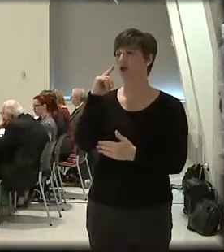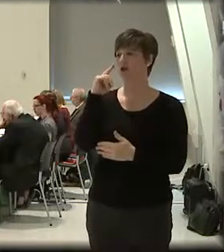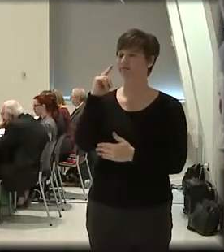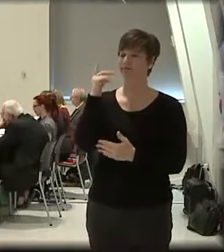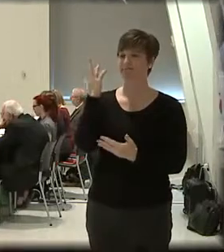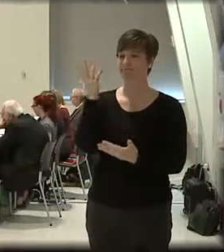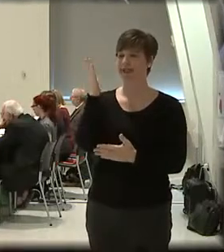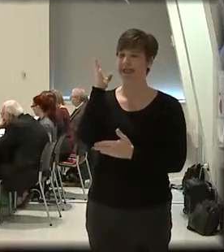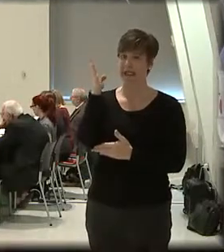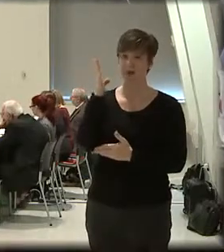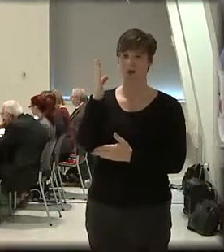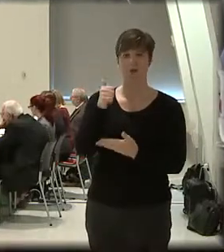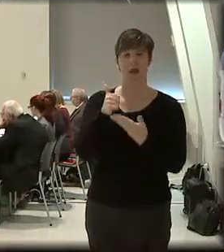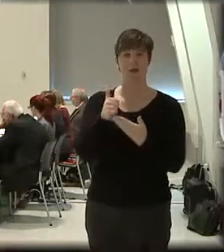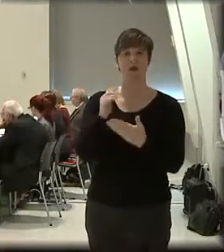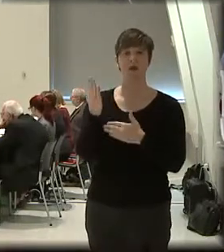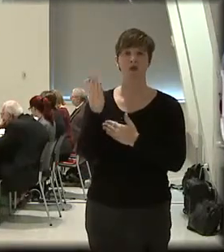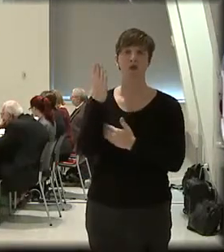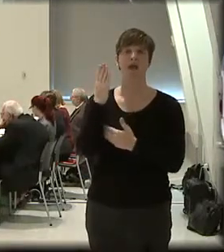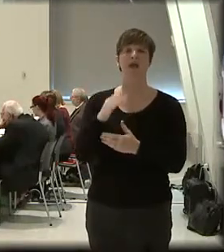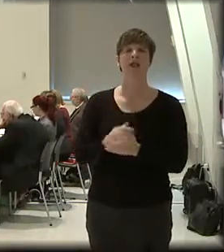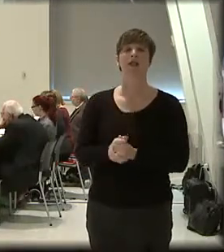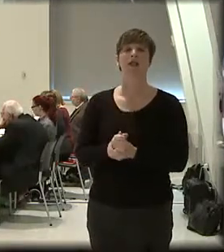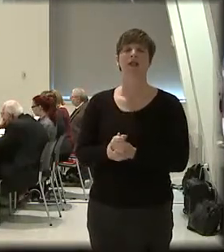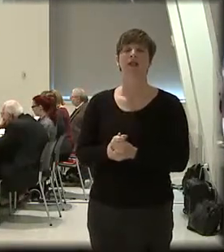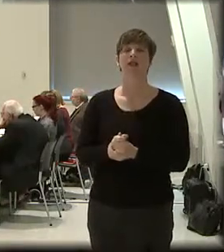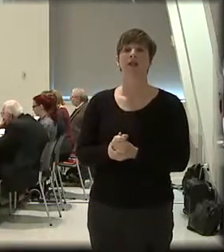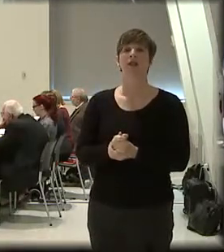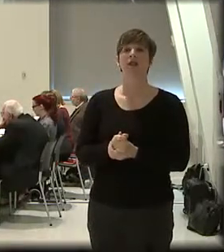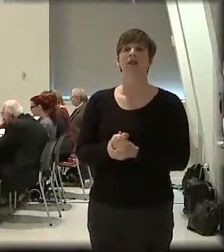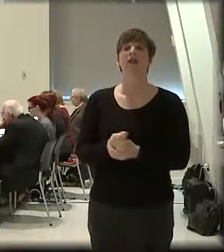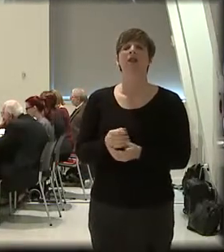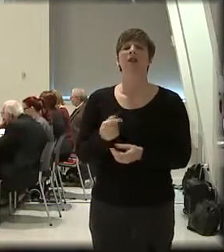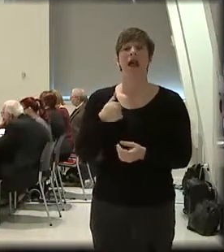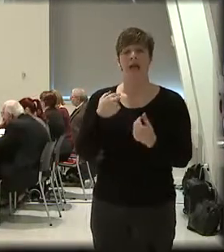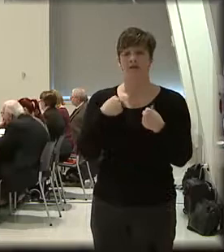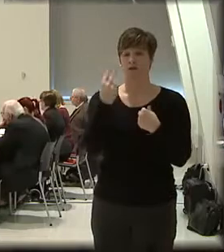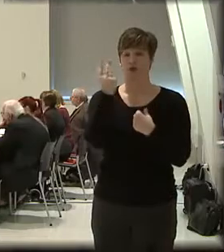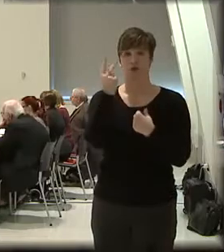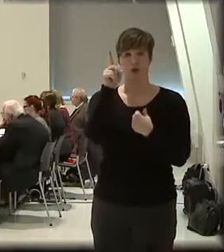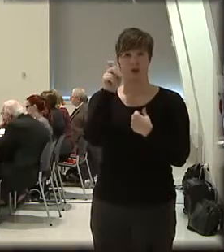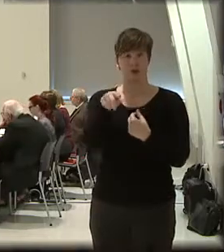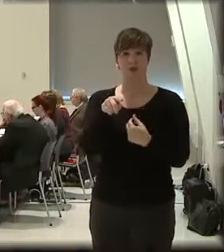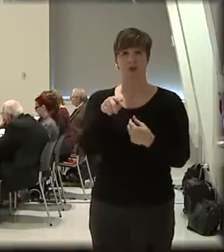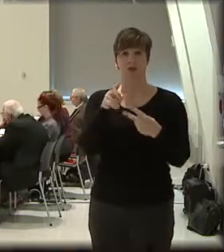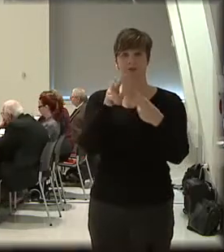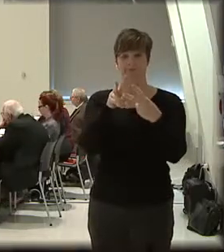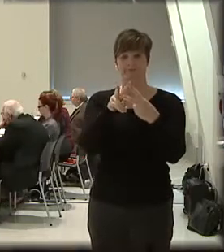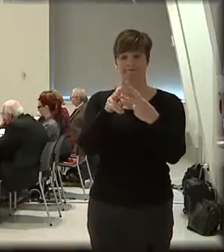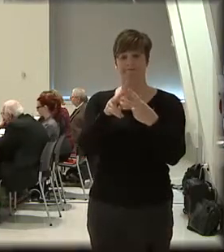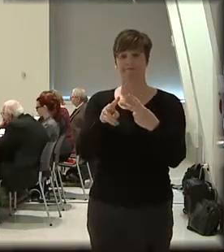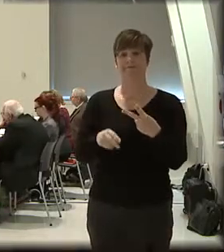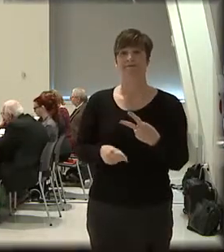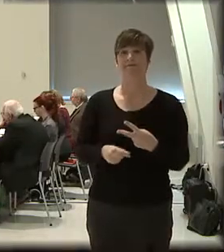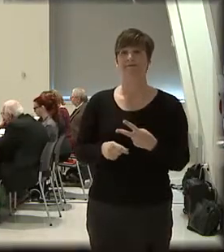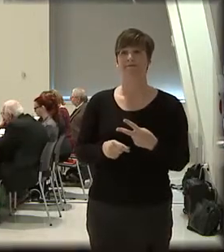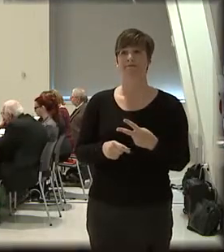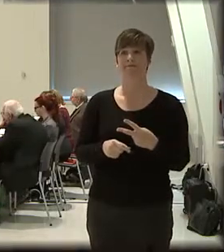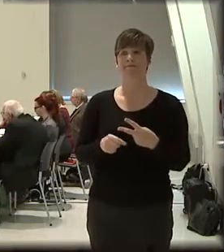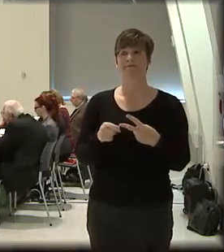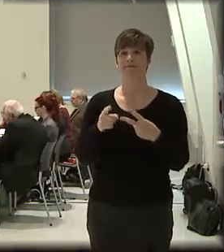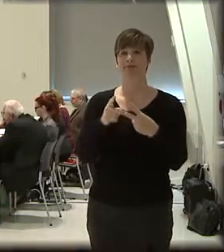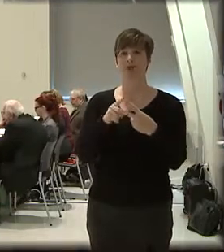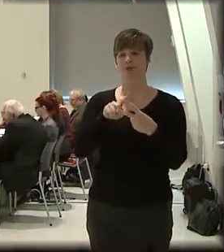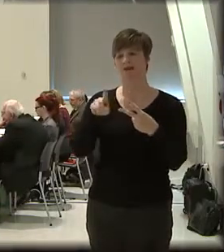very helpful this morning. I have two questions and two different kind of